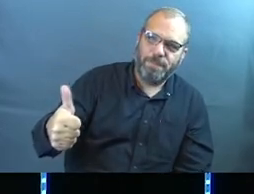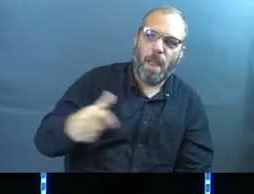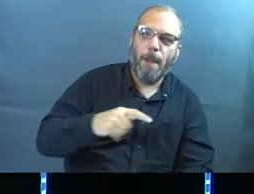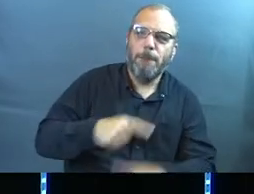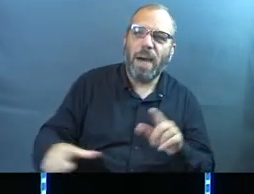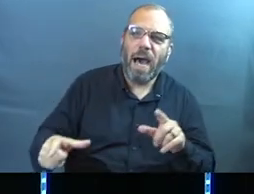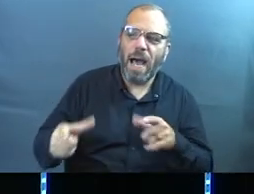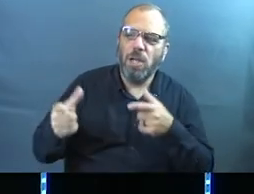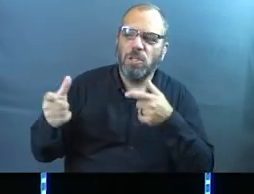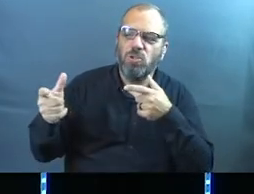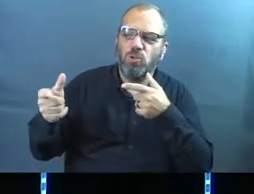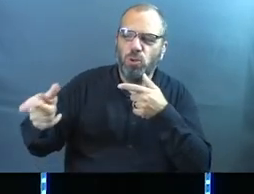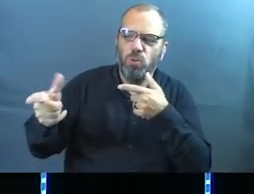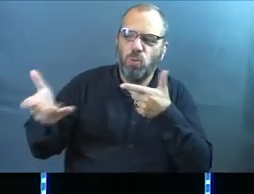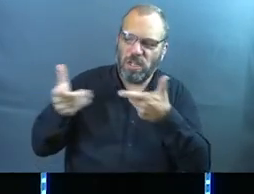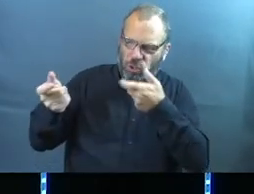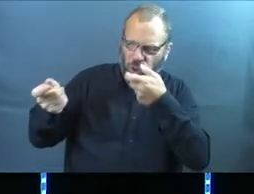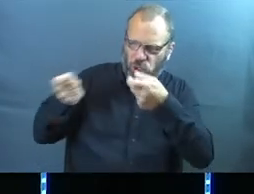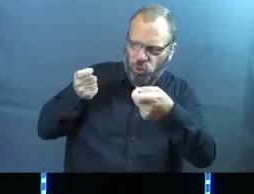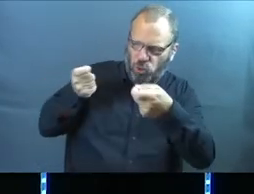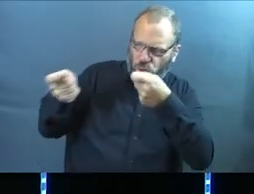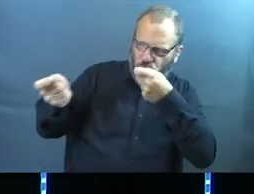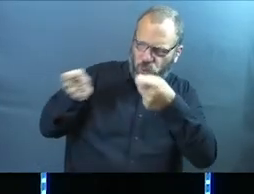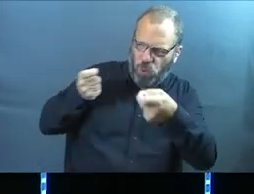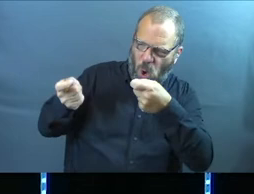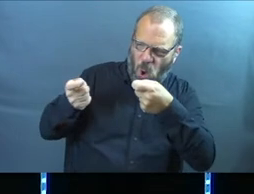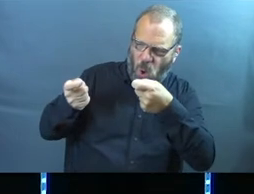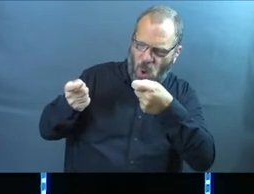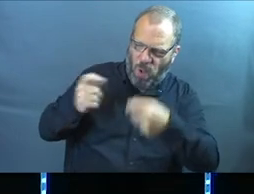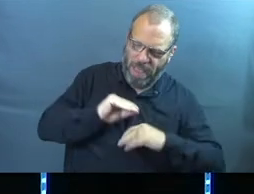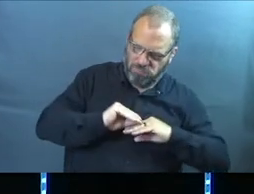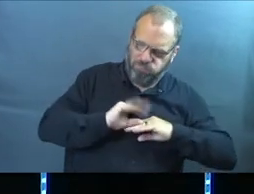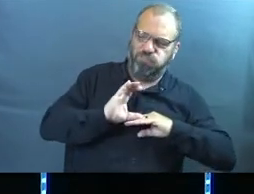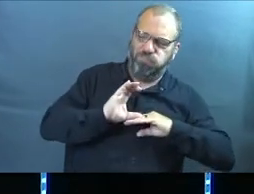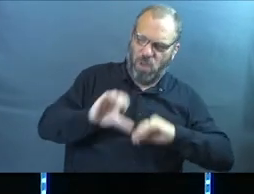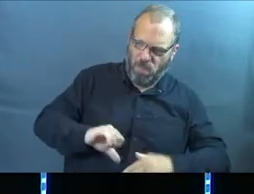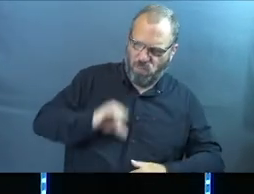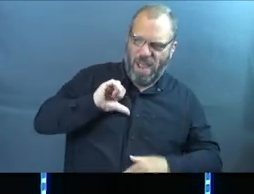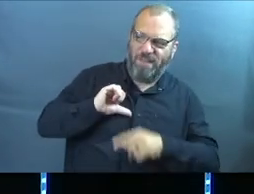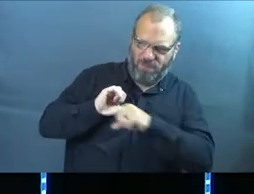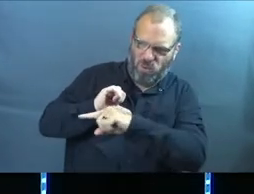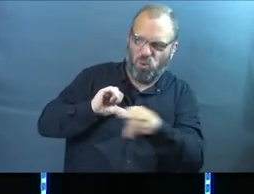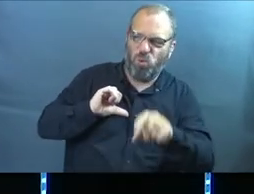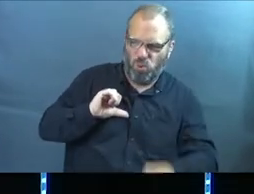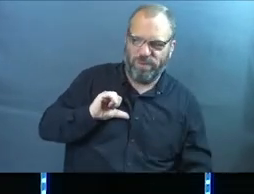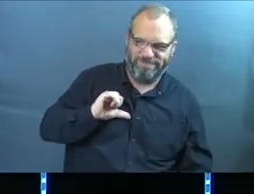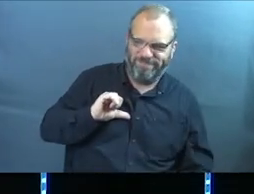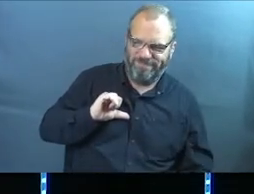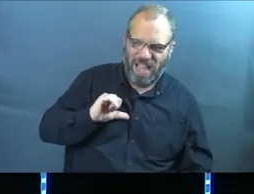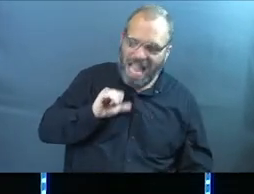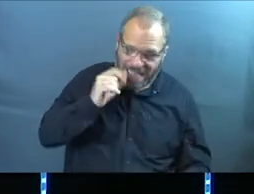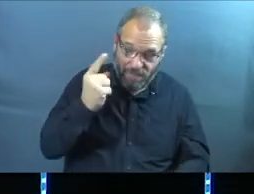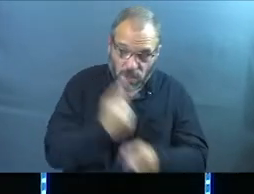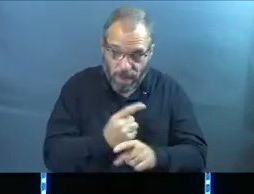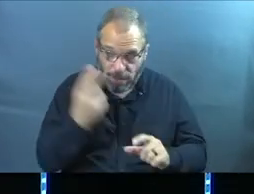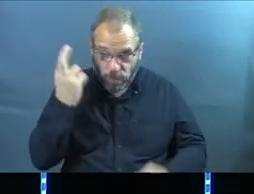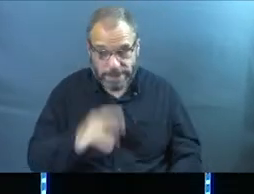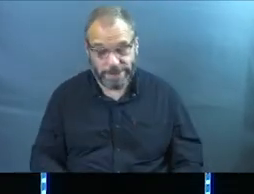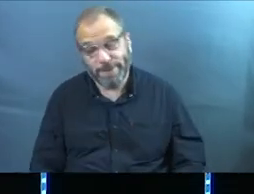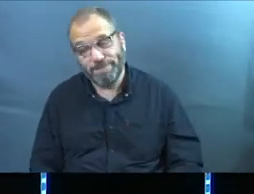But it's been about control for you. And it's been about ego and pride for you. It's not been for the right